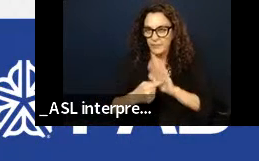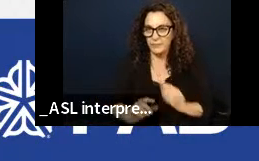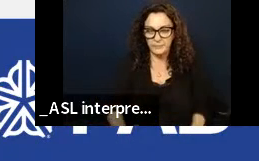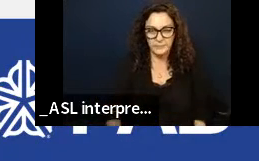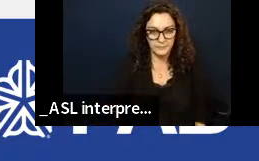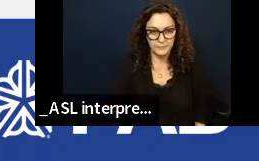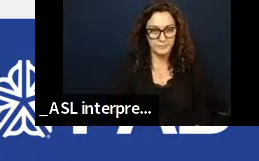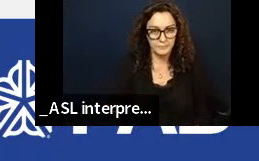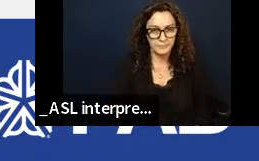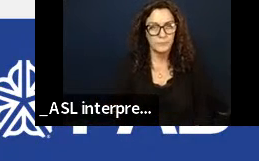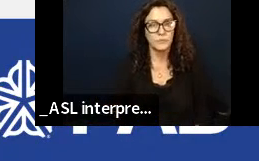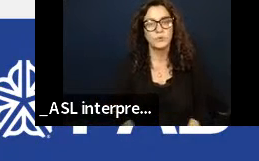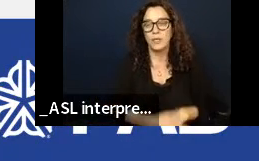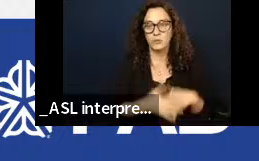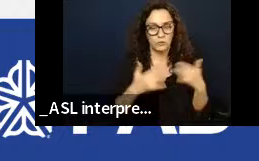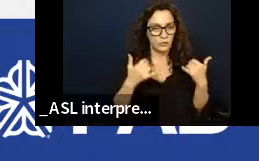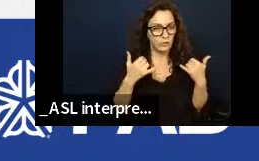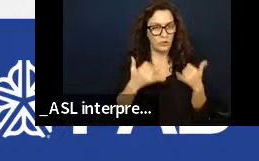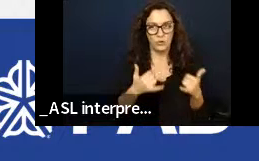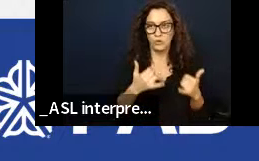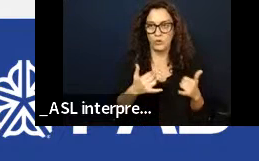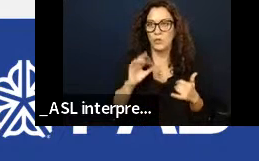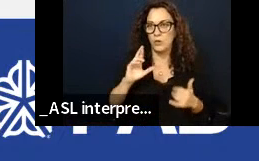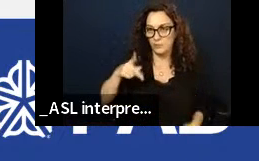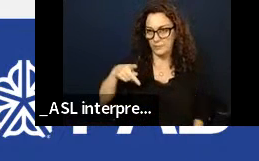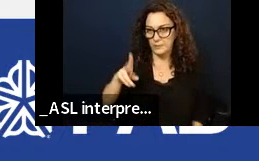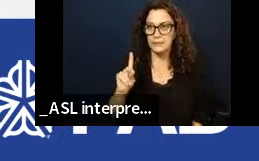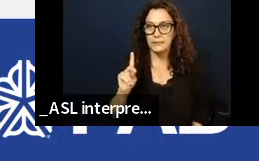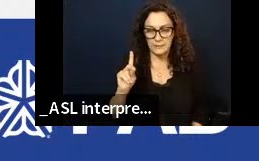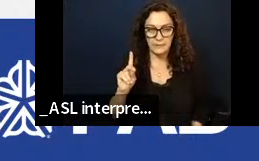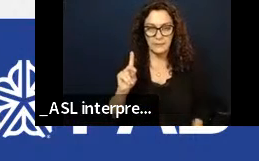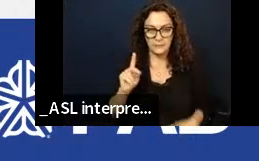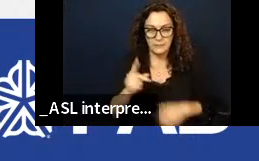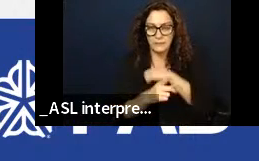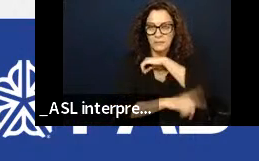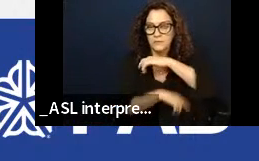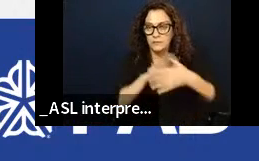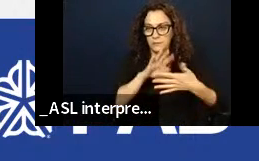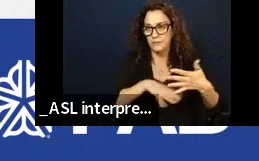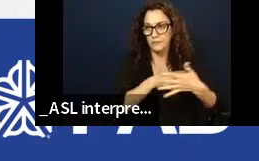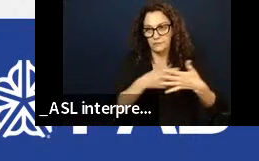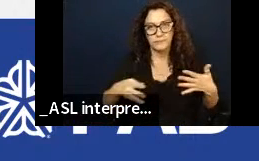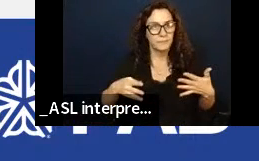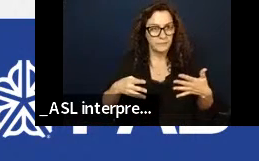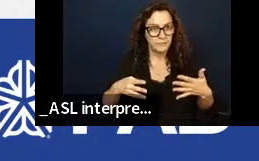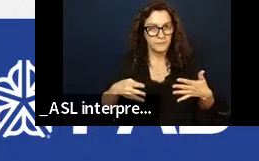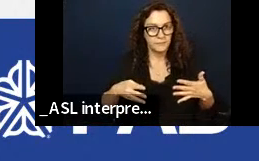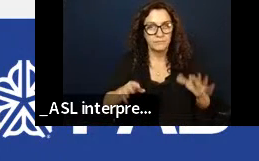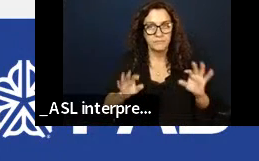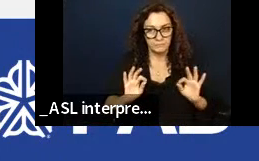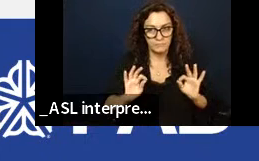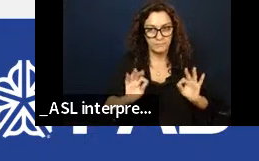is the current, again, operating matrix for officers here in Rochester.